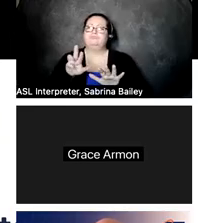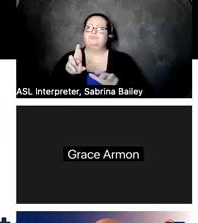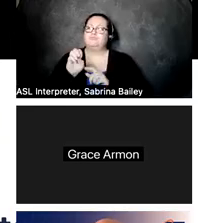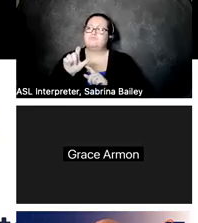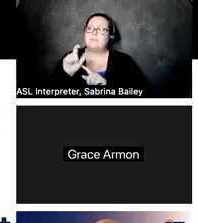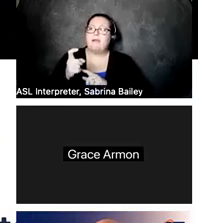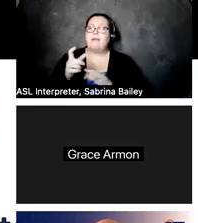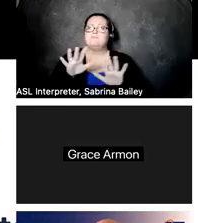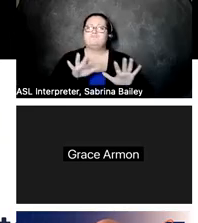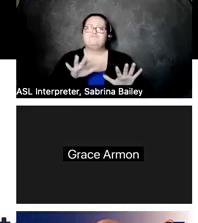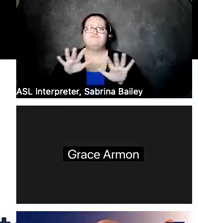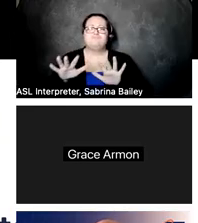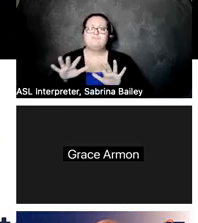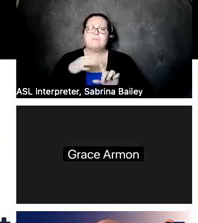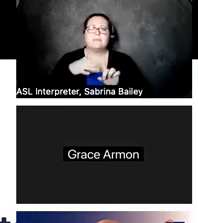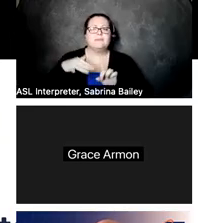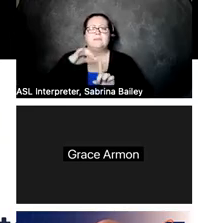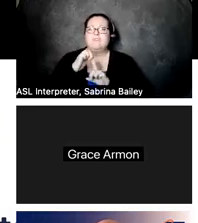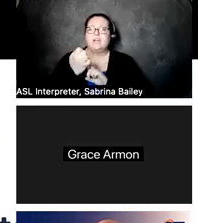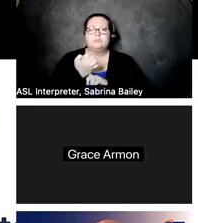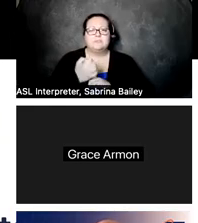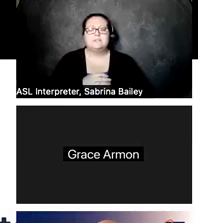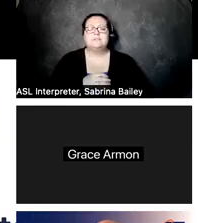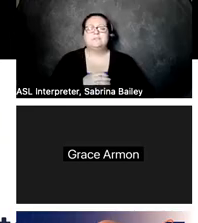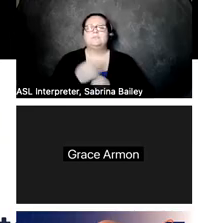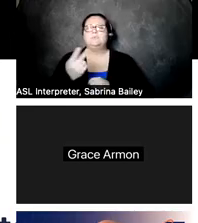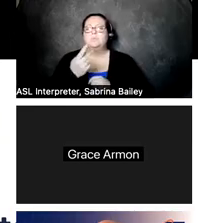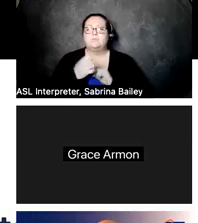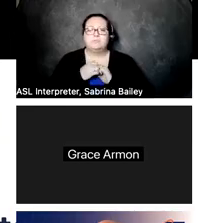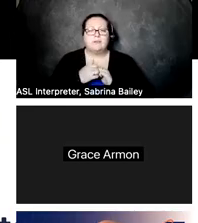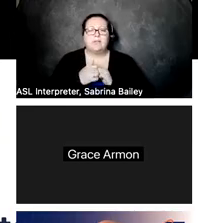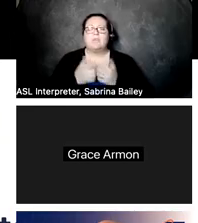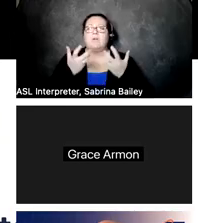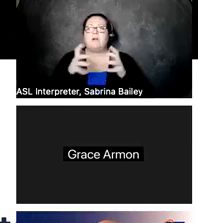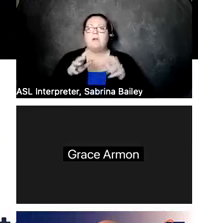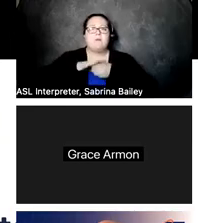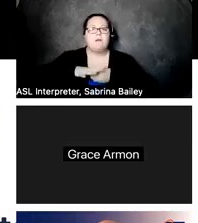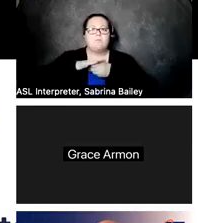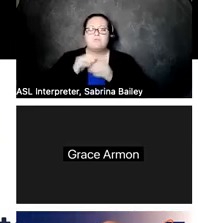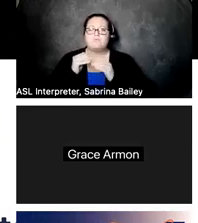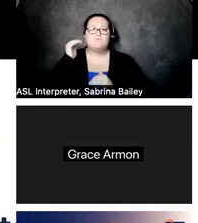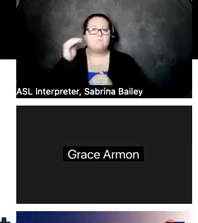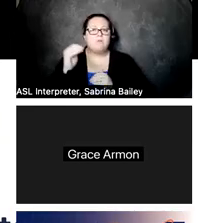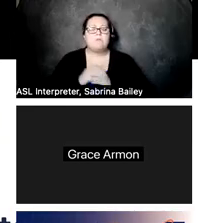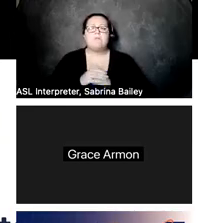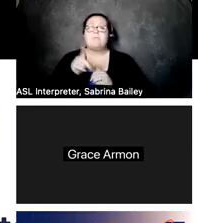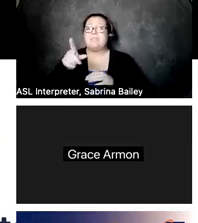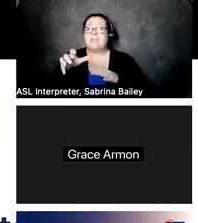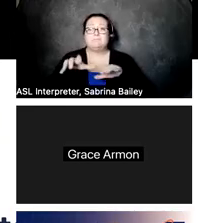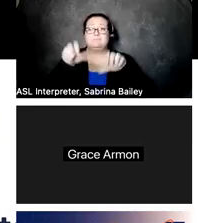casual atmosphere environment. When we're together, I don't put a lot of pressure on them. I let them take the